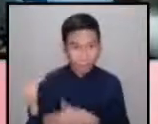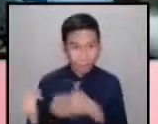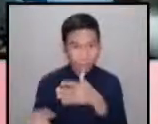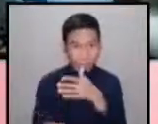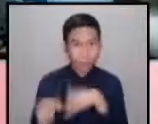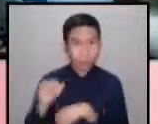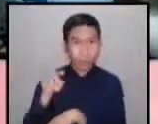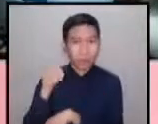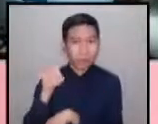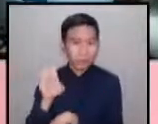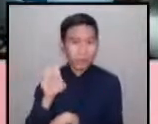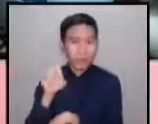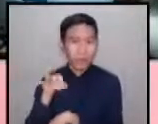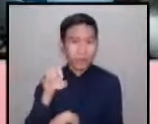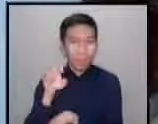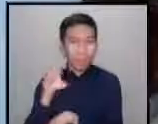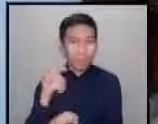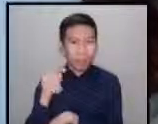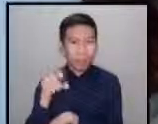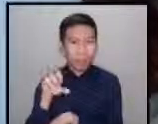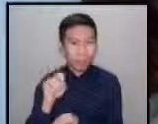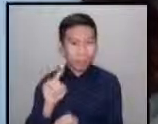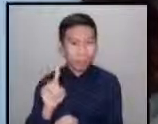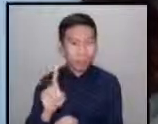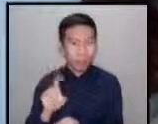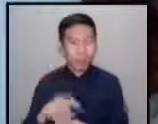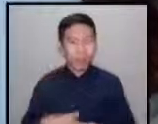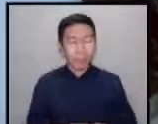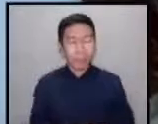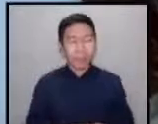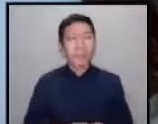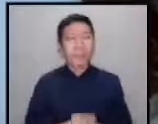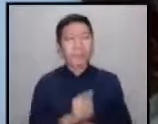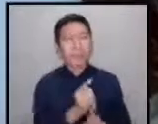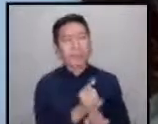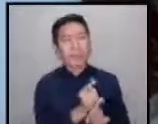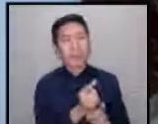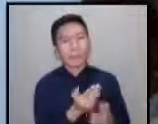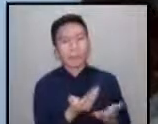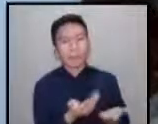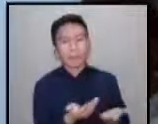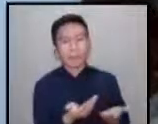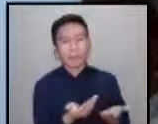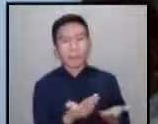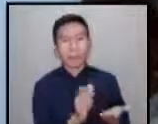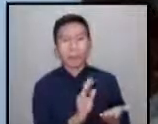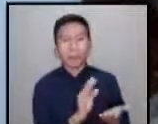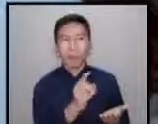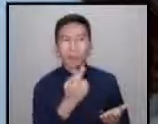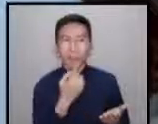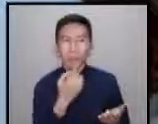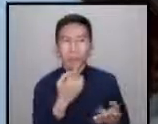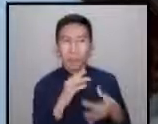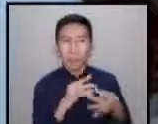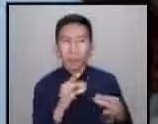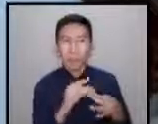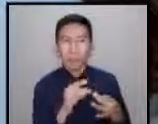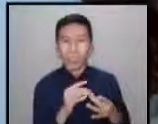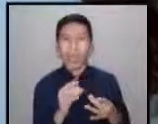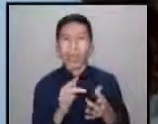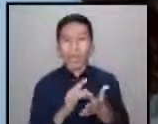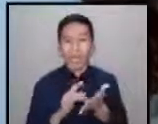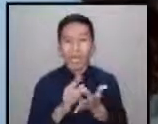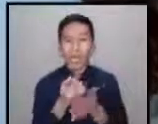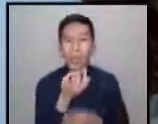Yes, tama ka dyan, Dayan. Kagaya ng mga sinasabi natin, because this is a drug, no? This is a more or less specialized